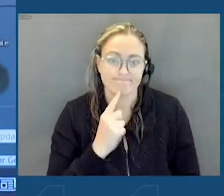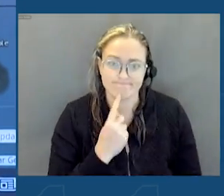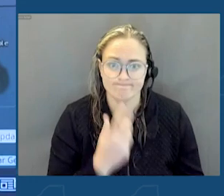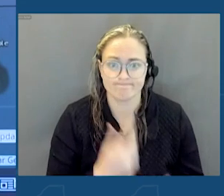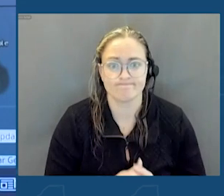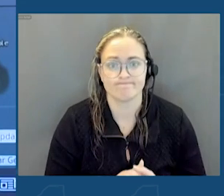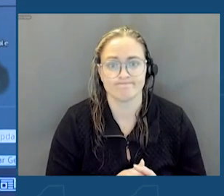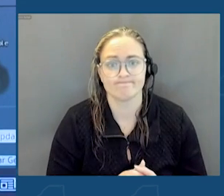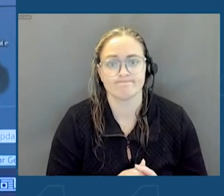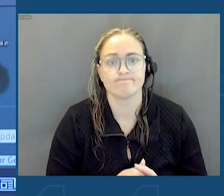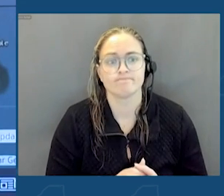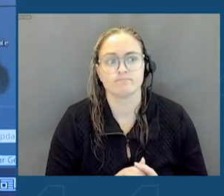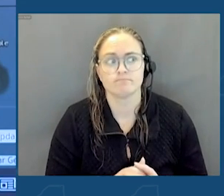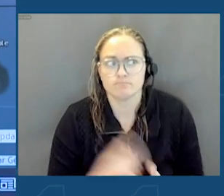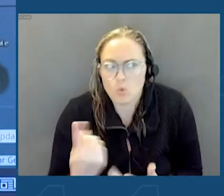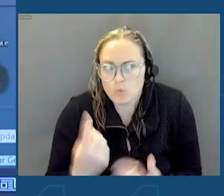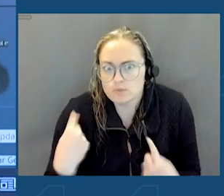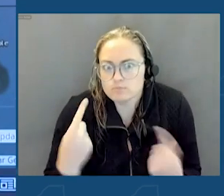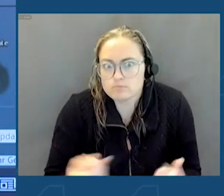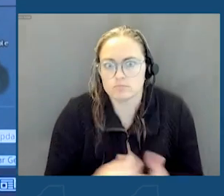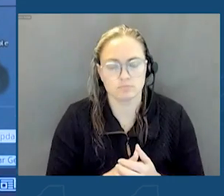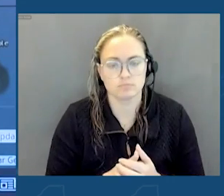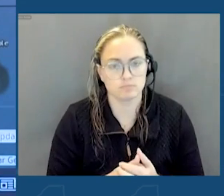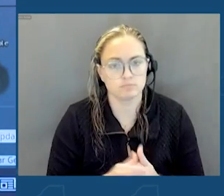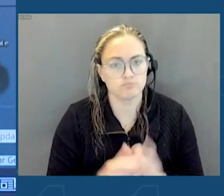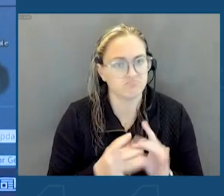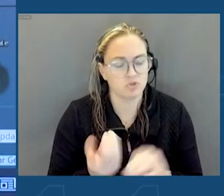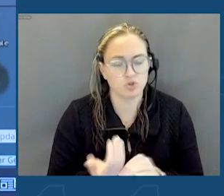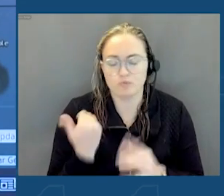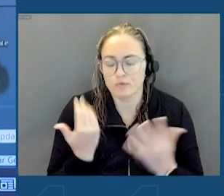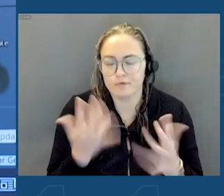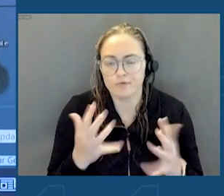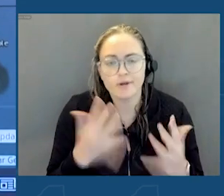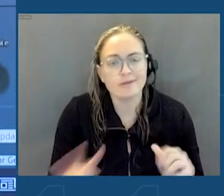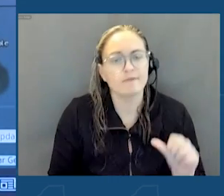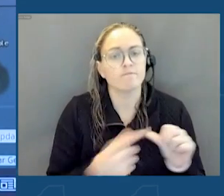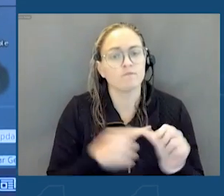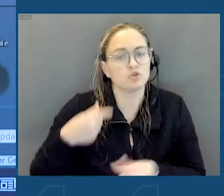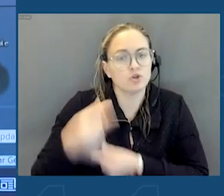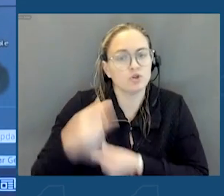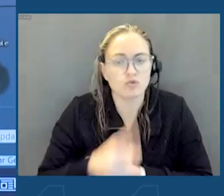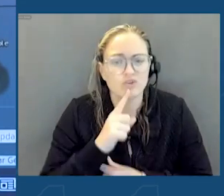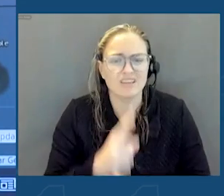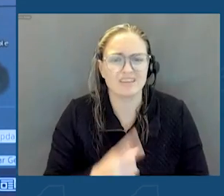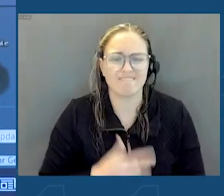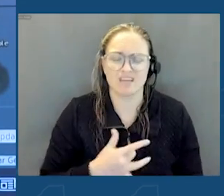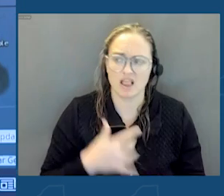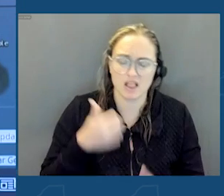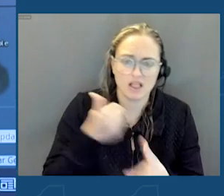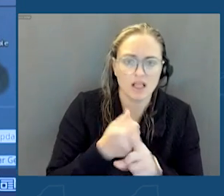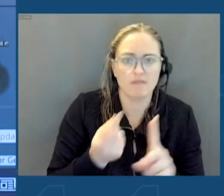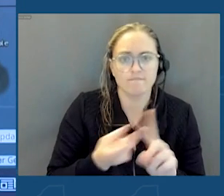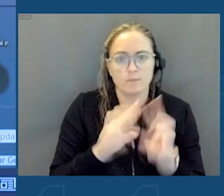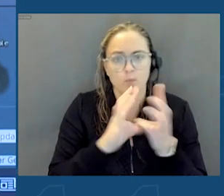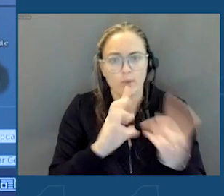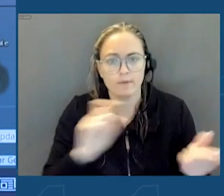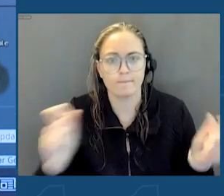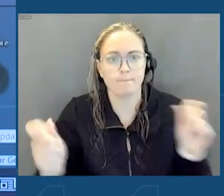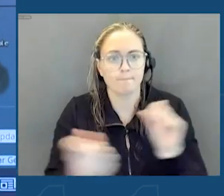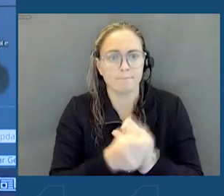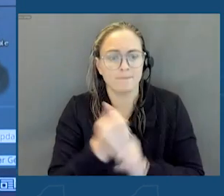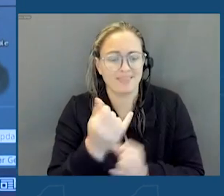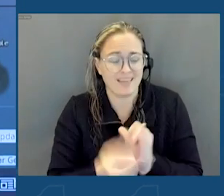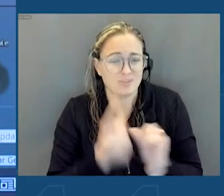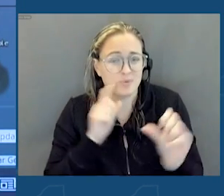York. Always have been. And I've said before, we're the first generation to really feel the effects of climate change and the last one to be able to